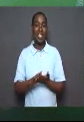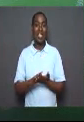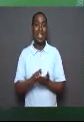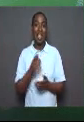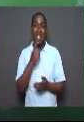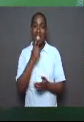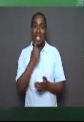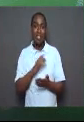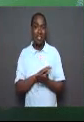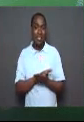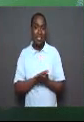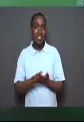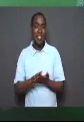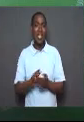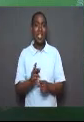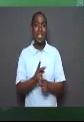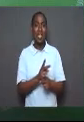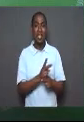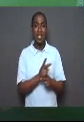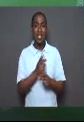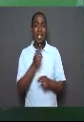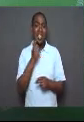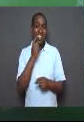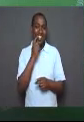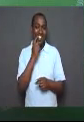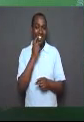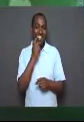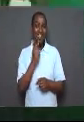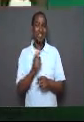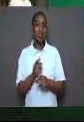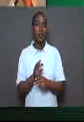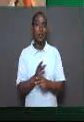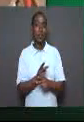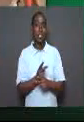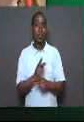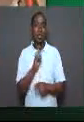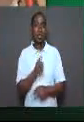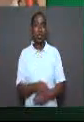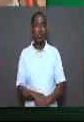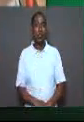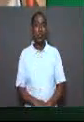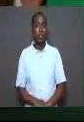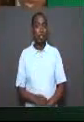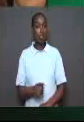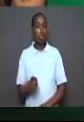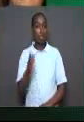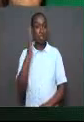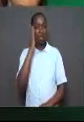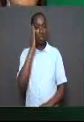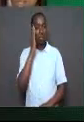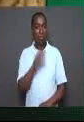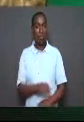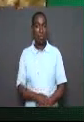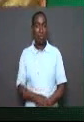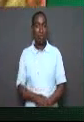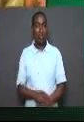tongue and caring for the gums. As we know, teeth